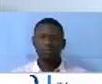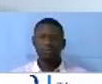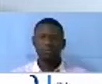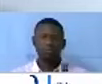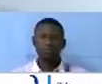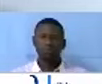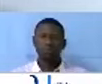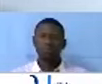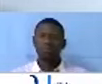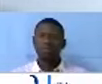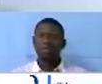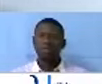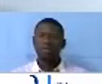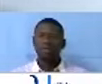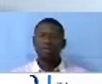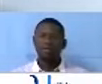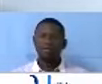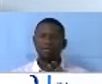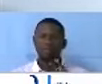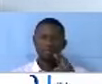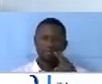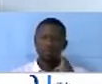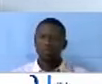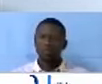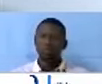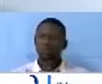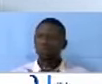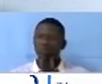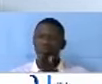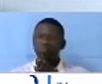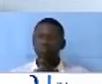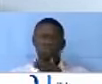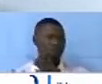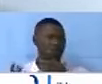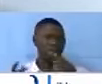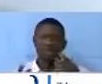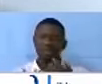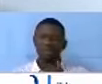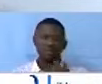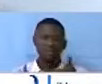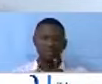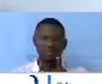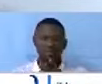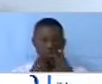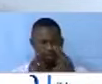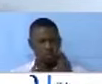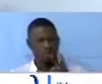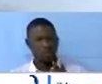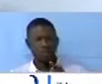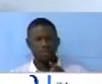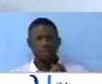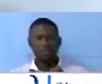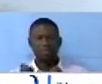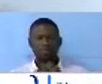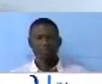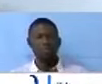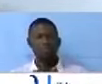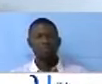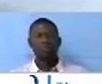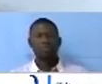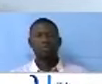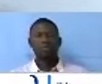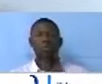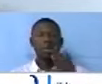I had so many experience about authority. Flante yu bari yo xamne ni gis nako ci mbir ndigal yu mel non. So if I have